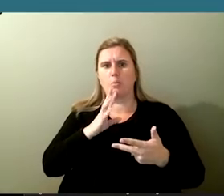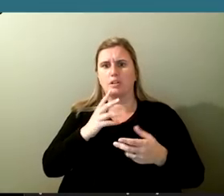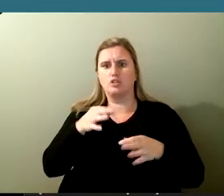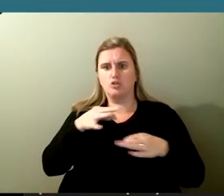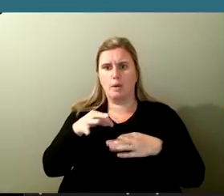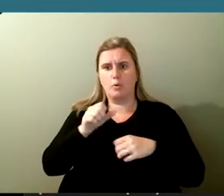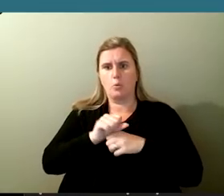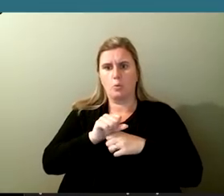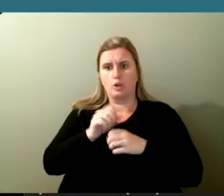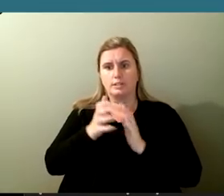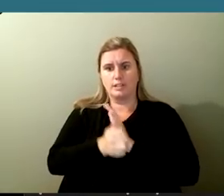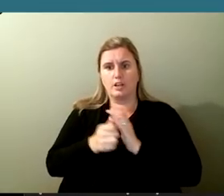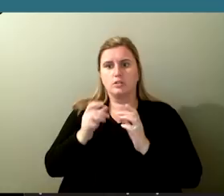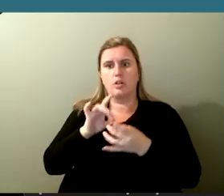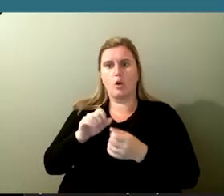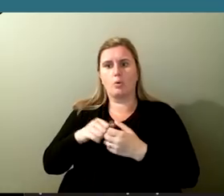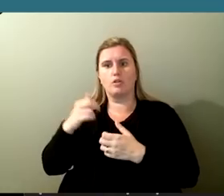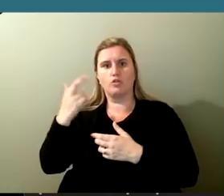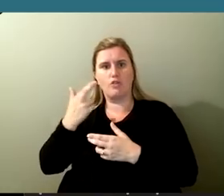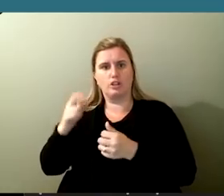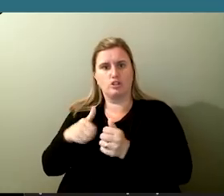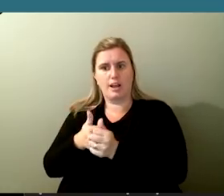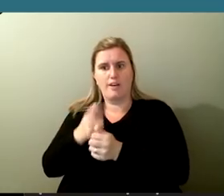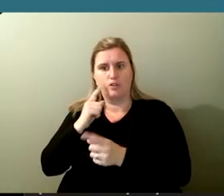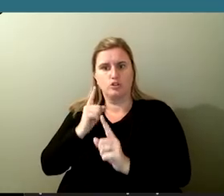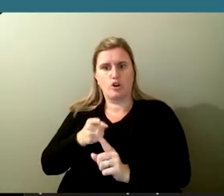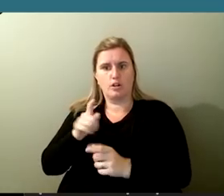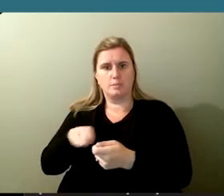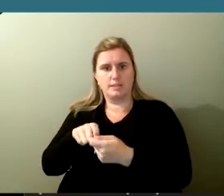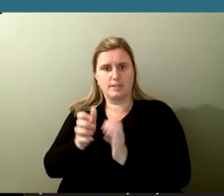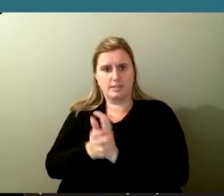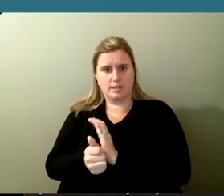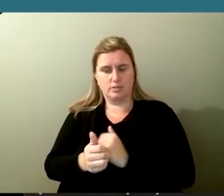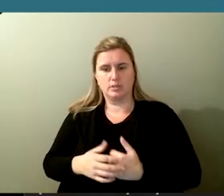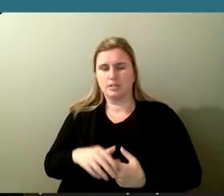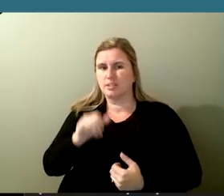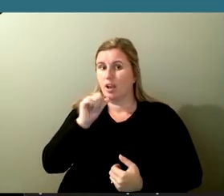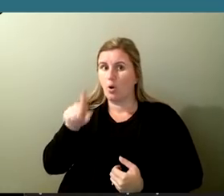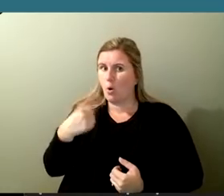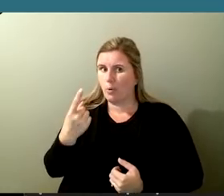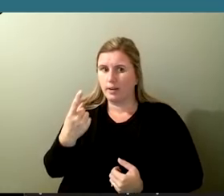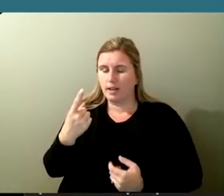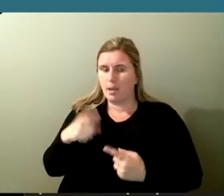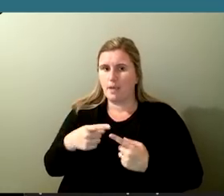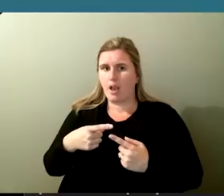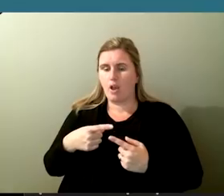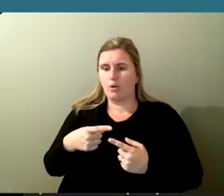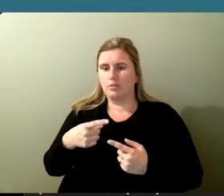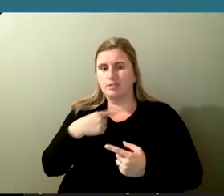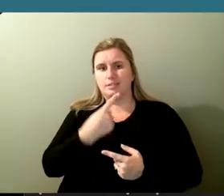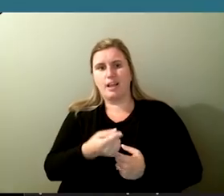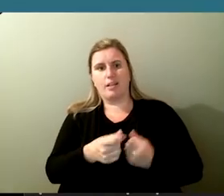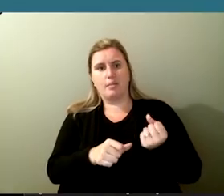skills along with the rationale for targeting those specific skills. So it is not only about telling our